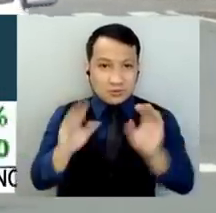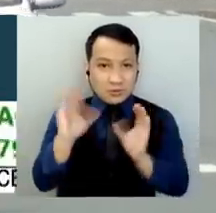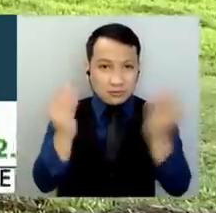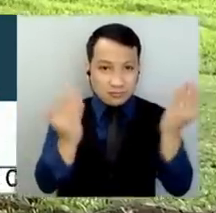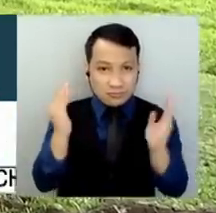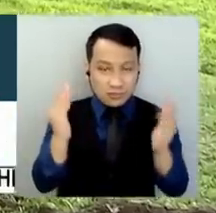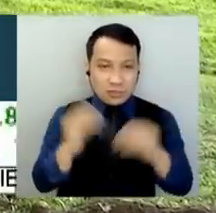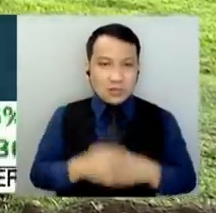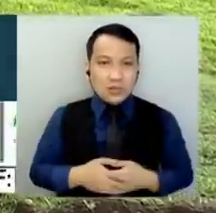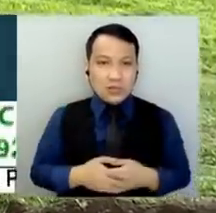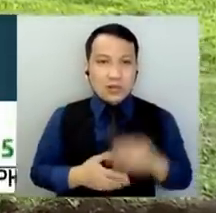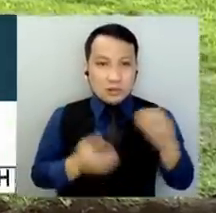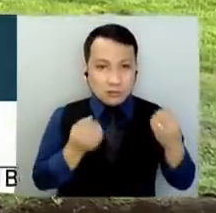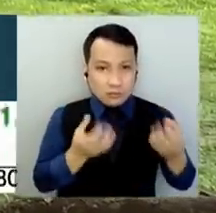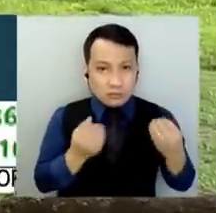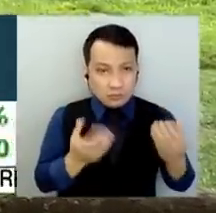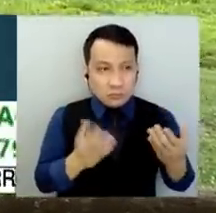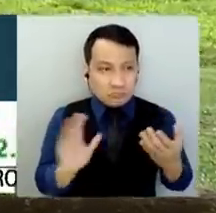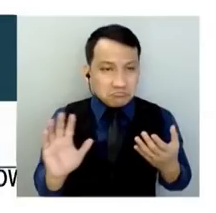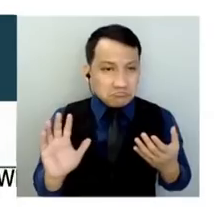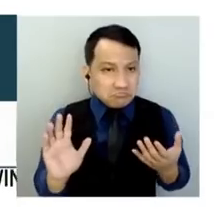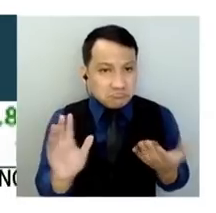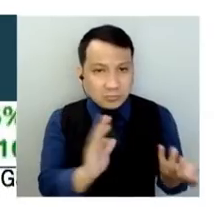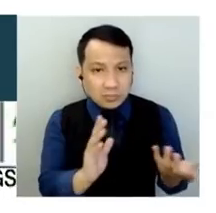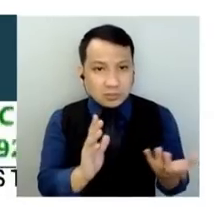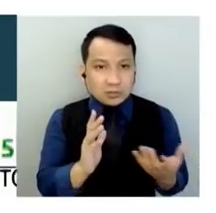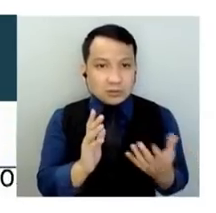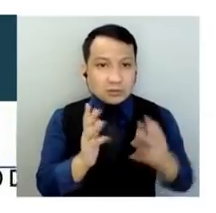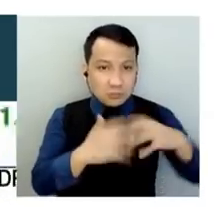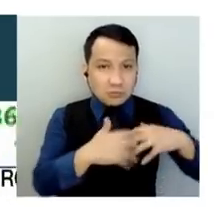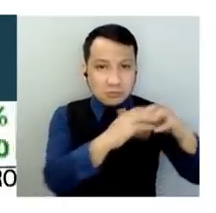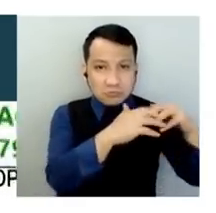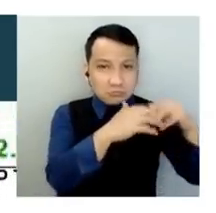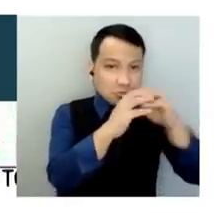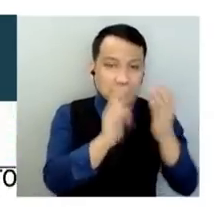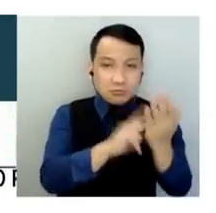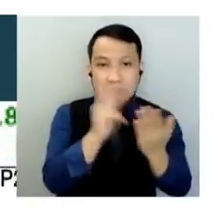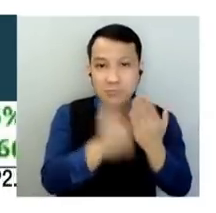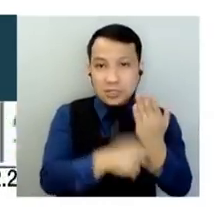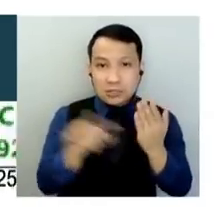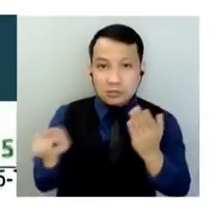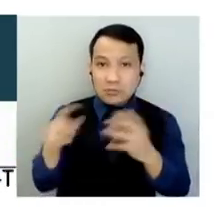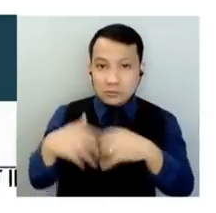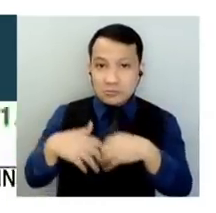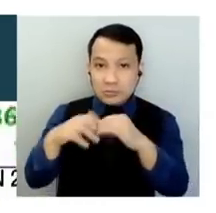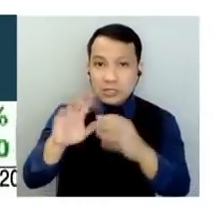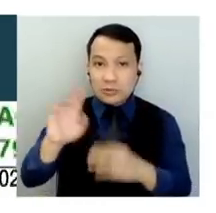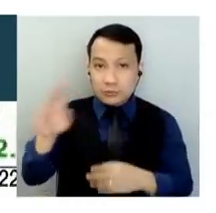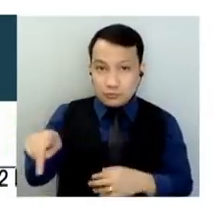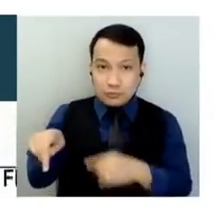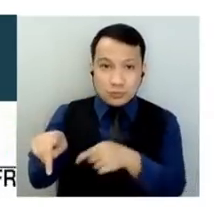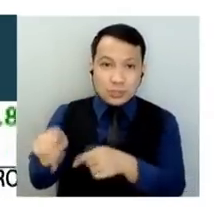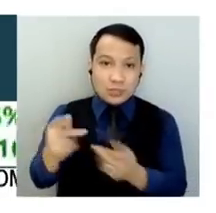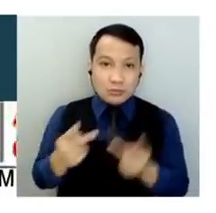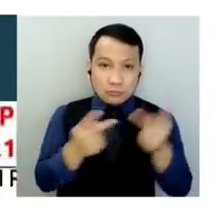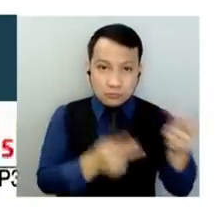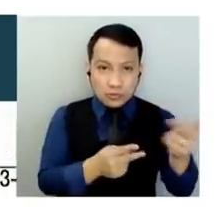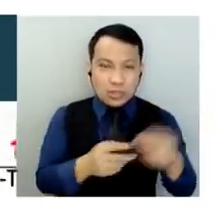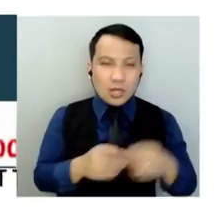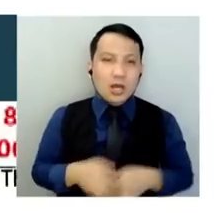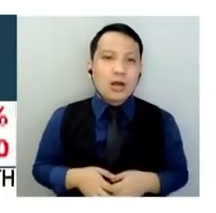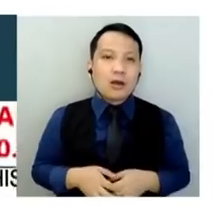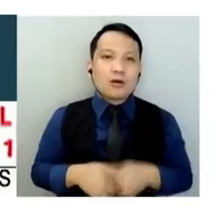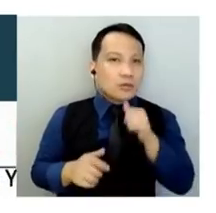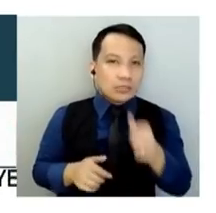that many of the infrastructure projects that UP has proposed will